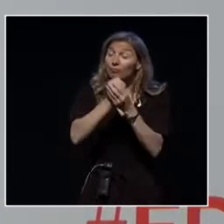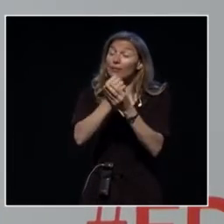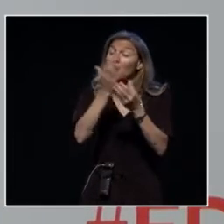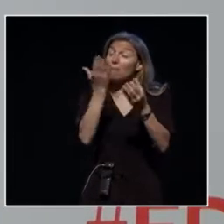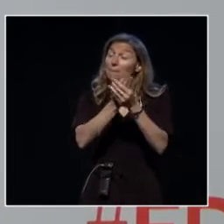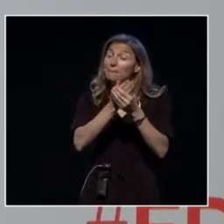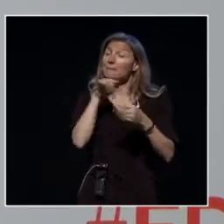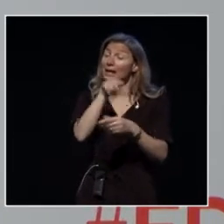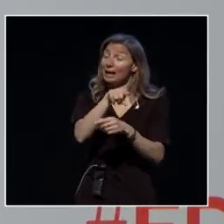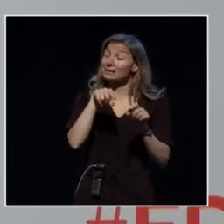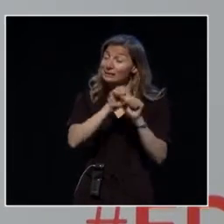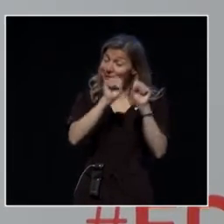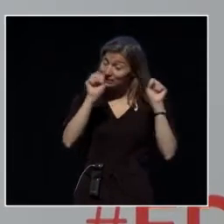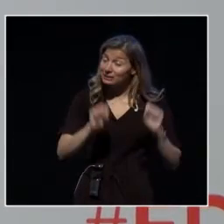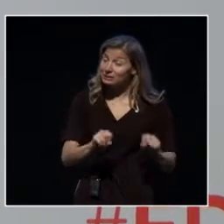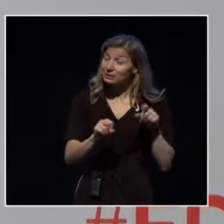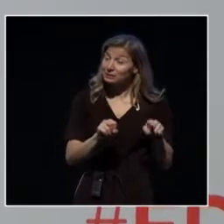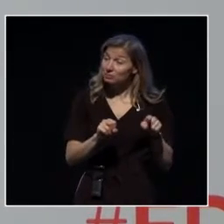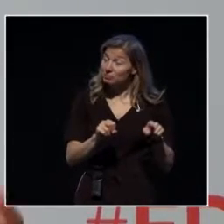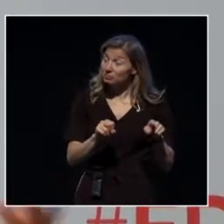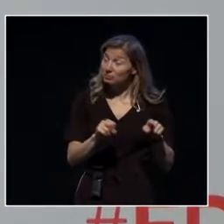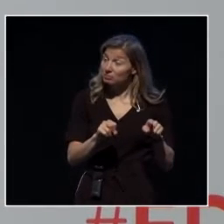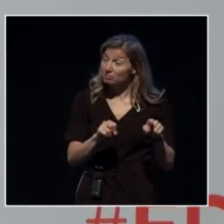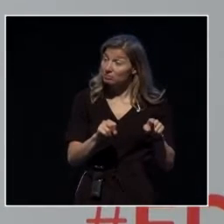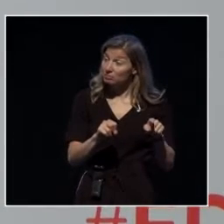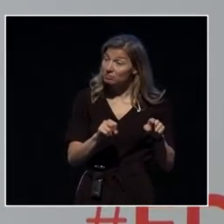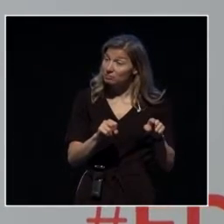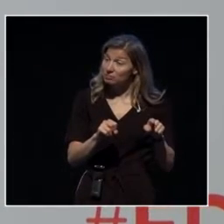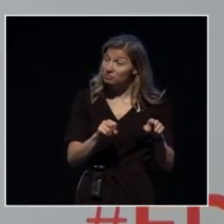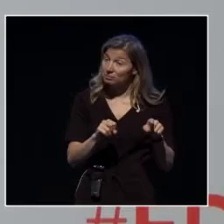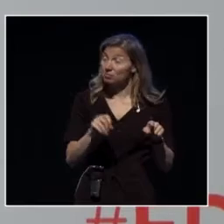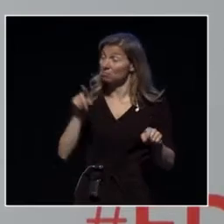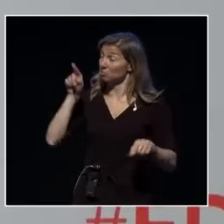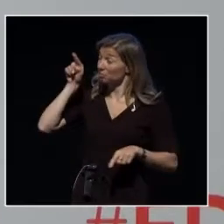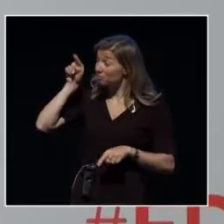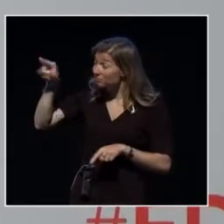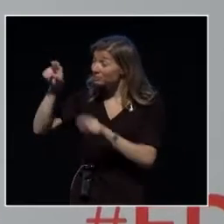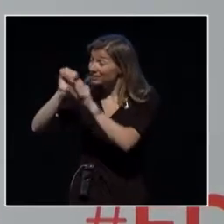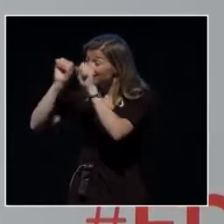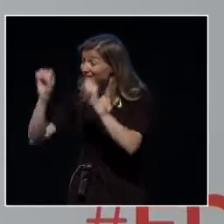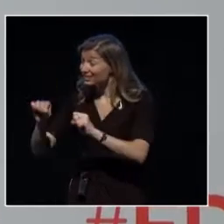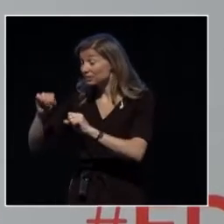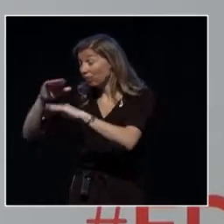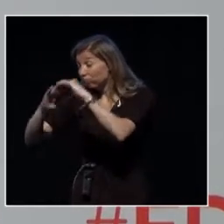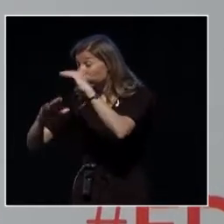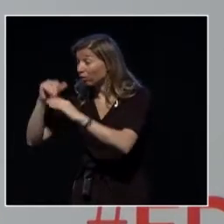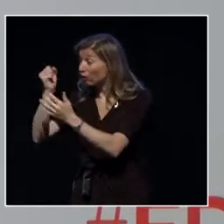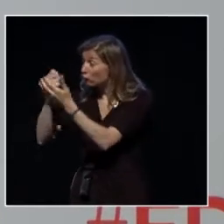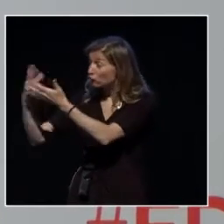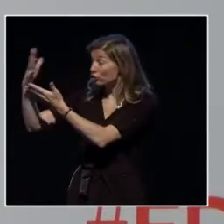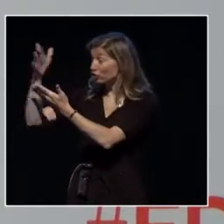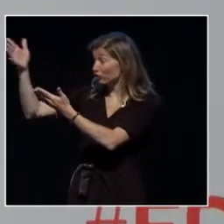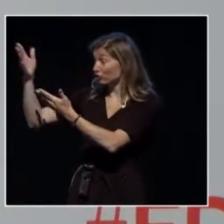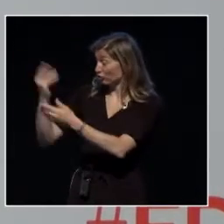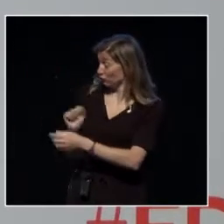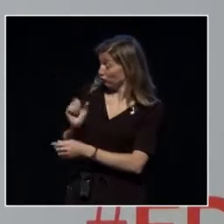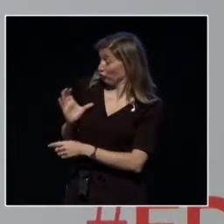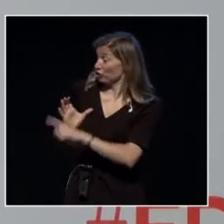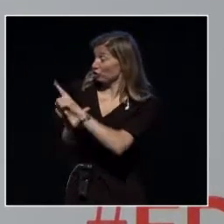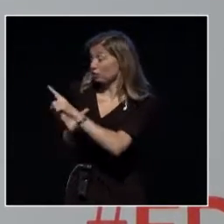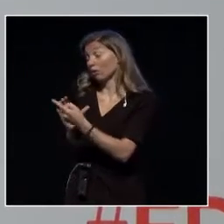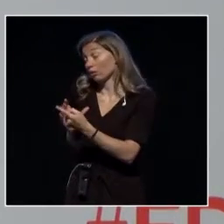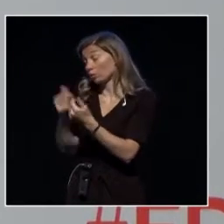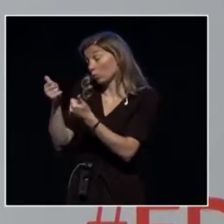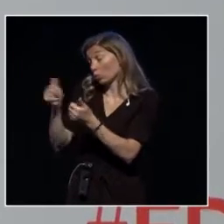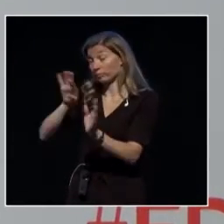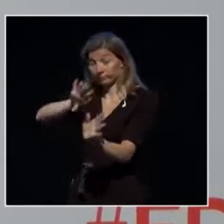way we have that, is built for the rich people, we need a different kind of banking for the poor people because it